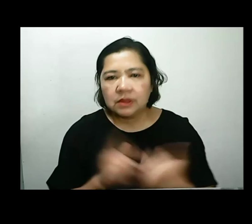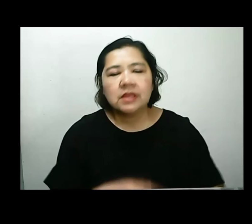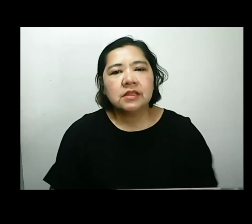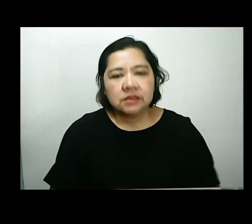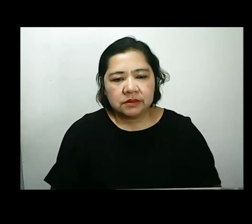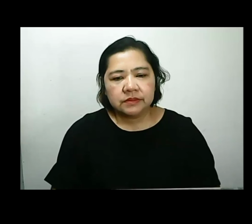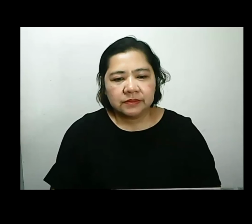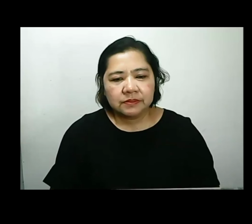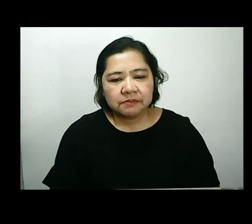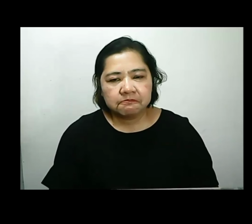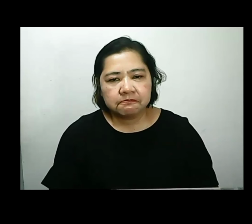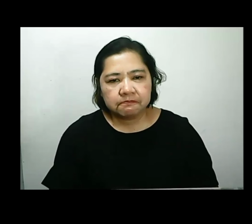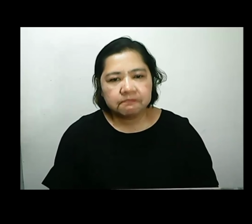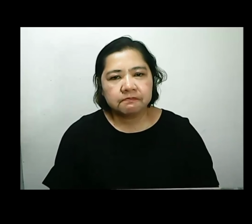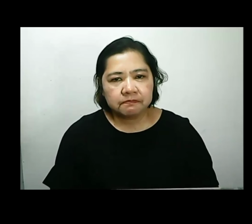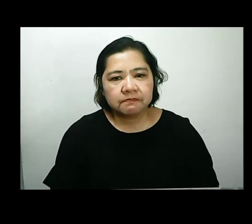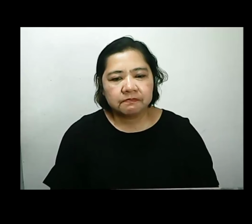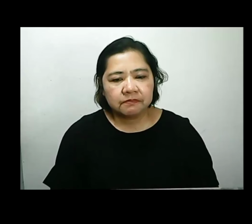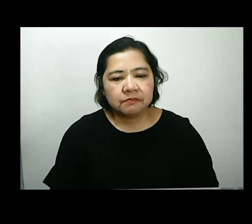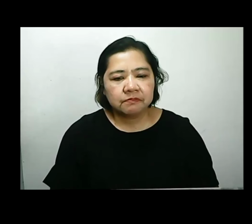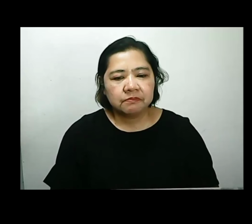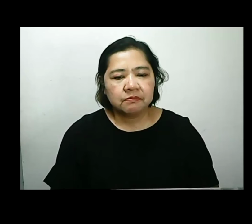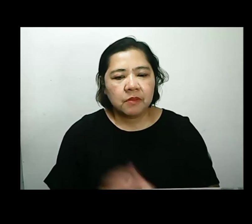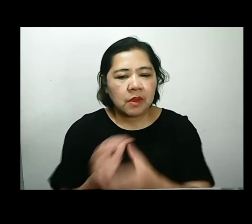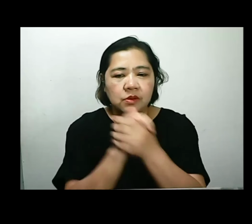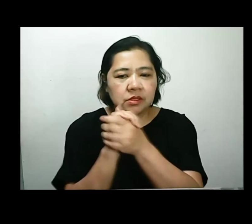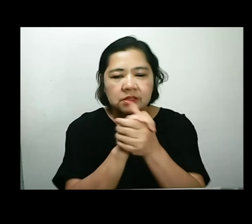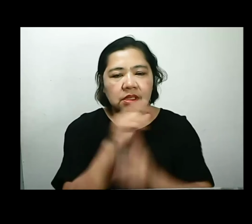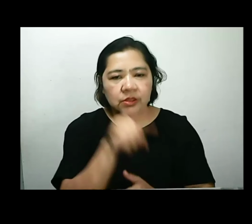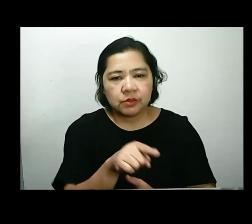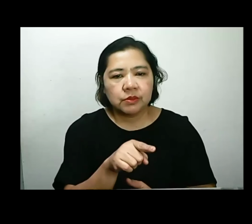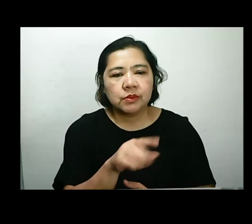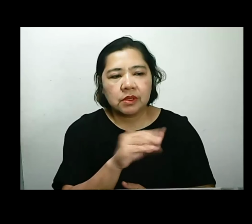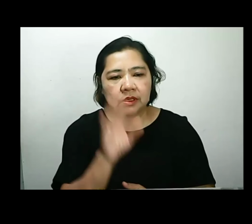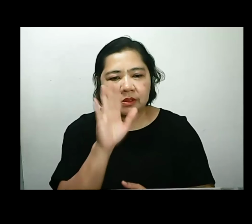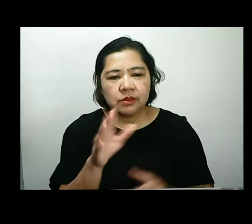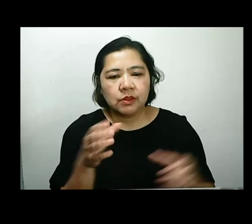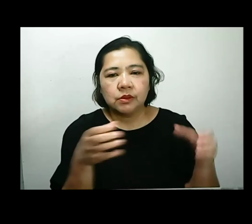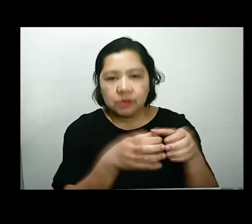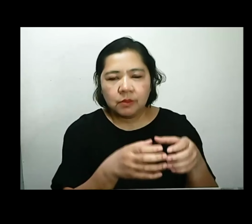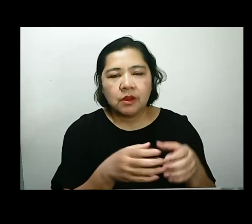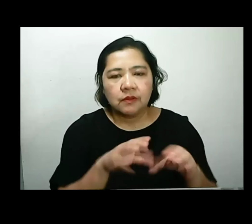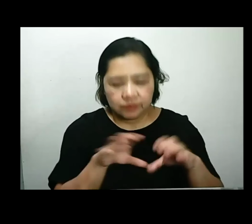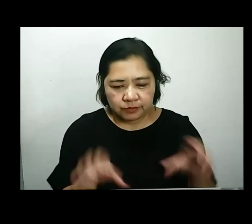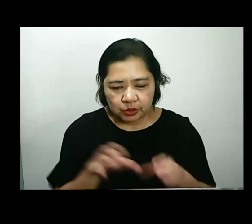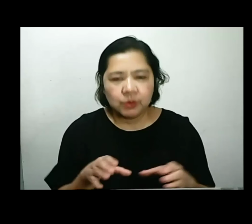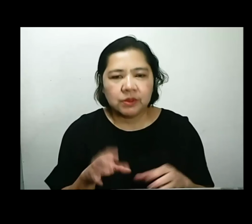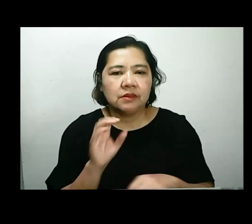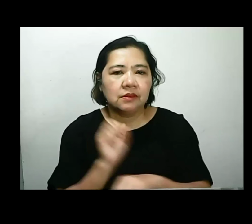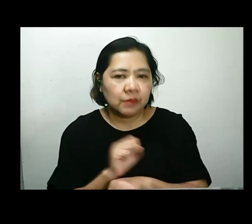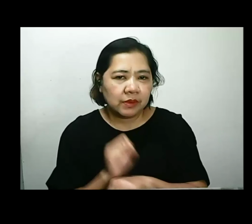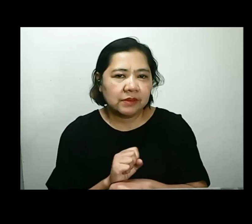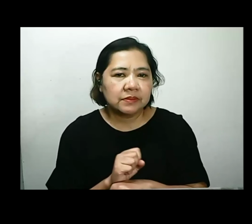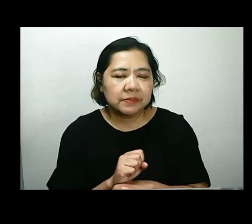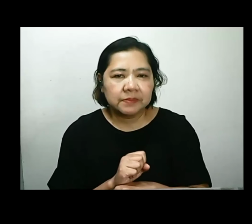think I'd like to congratulate you and your group for doing this kind of work. And I'd say